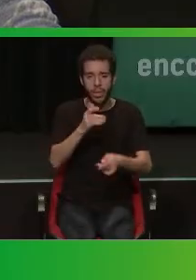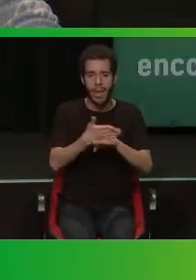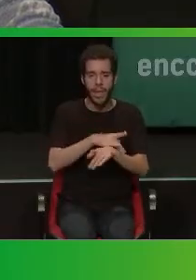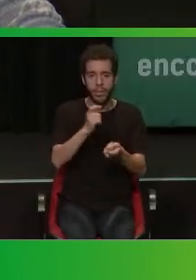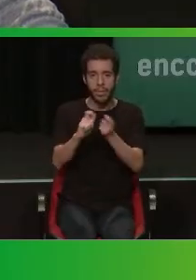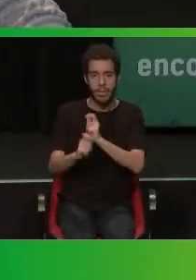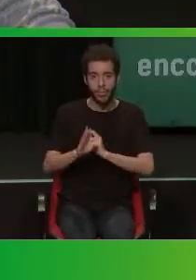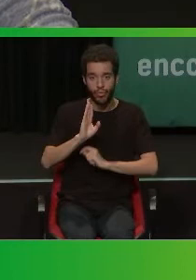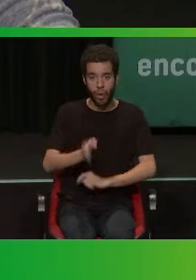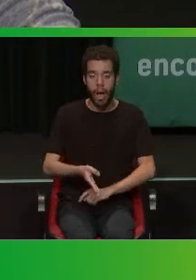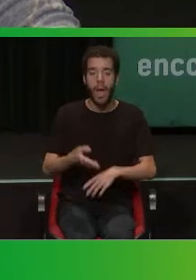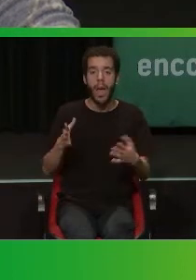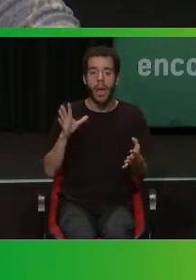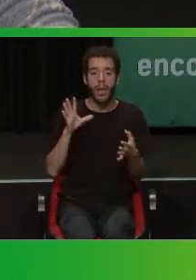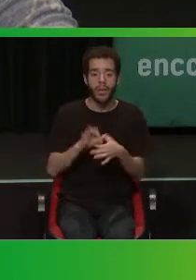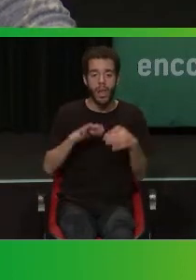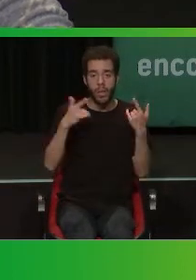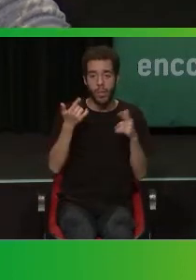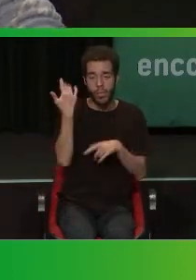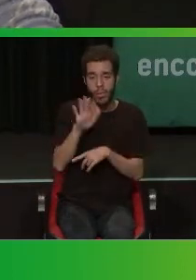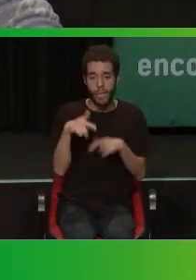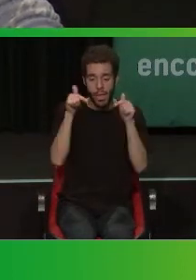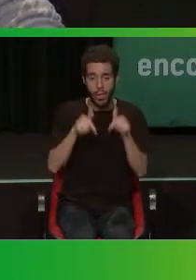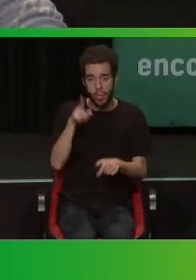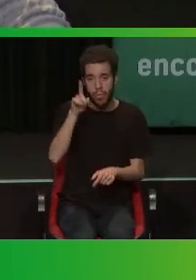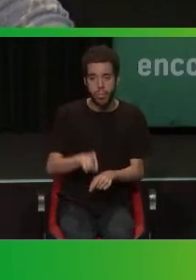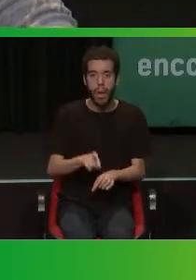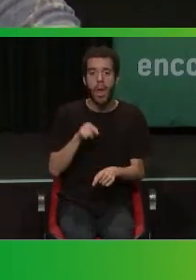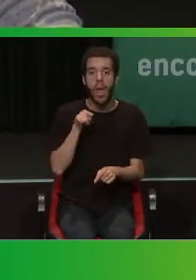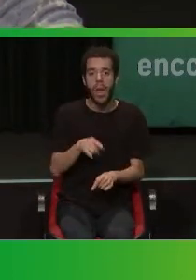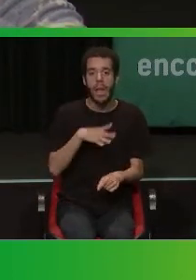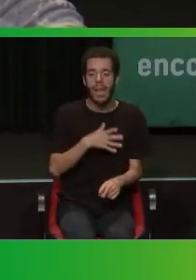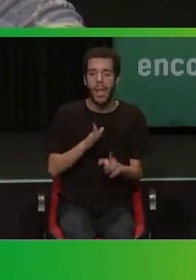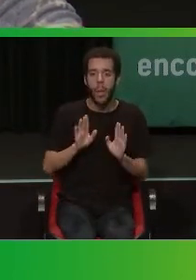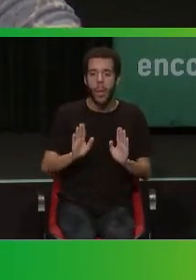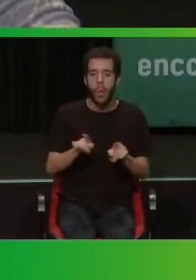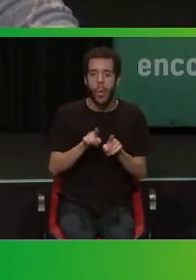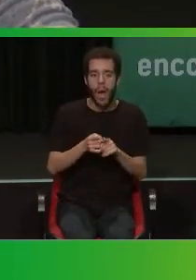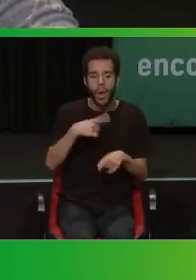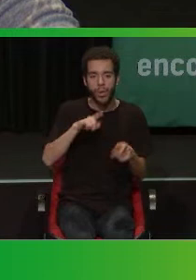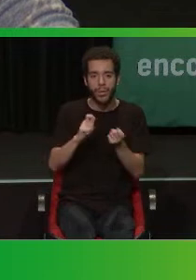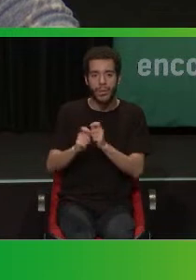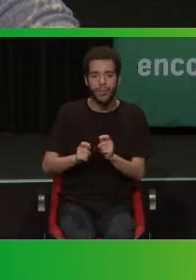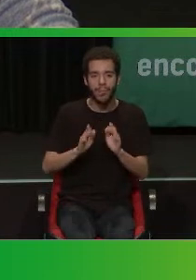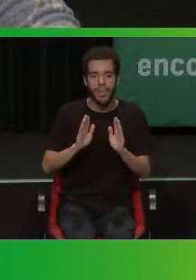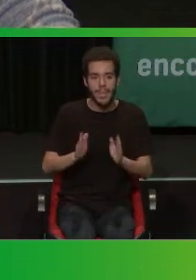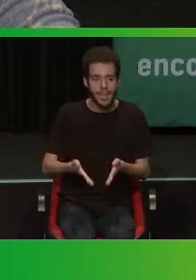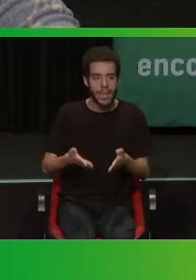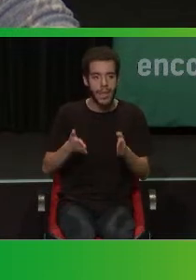lot during this meeting here, is about the need to have a knowledge-based